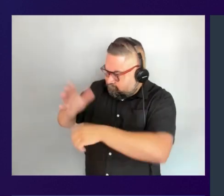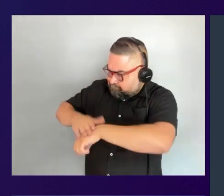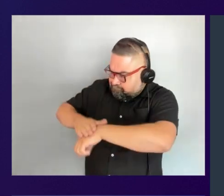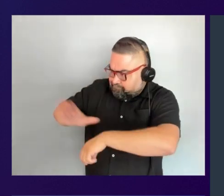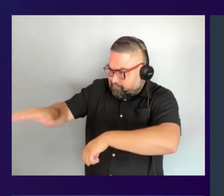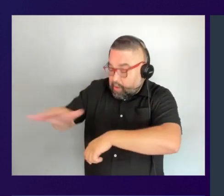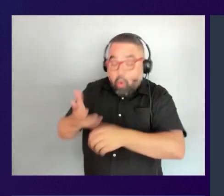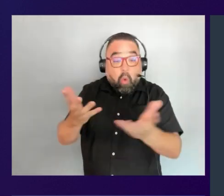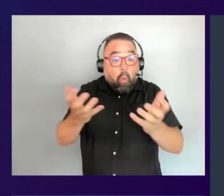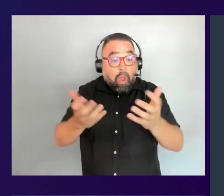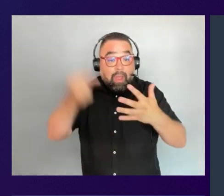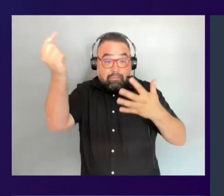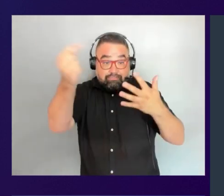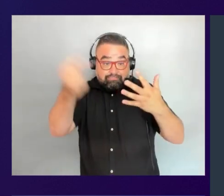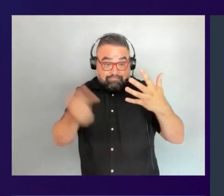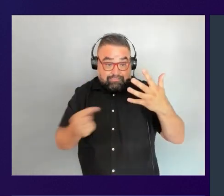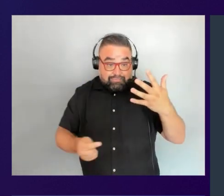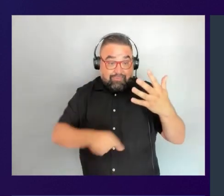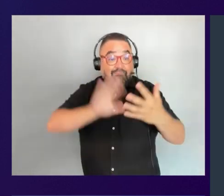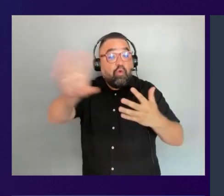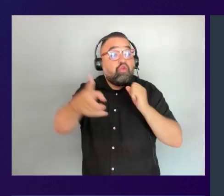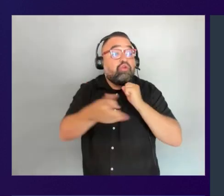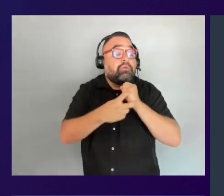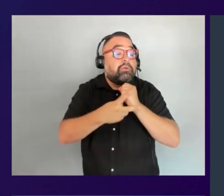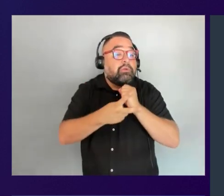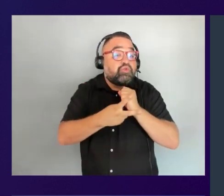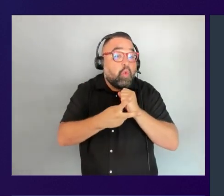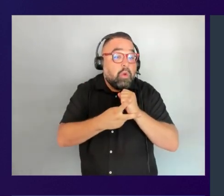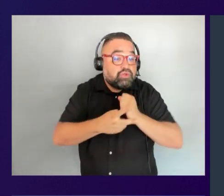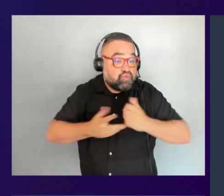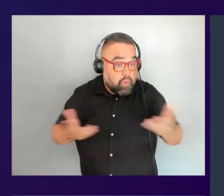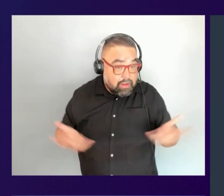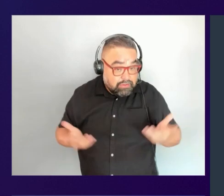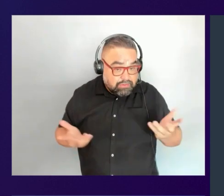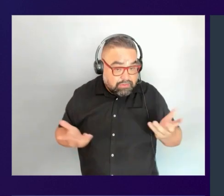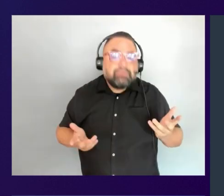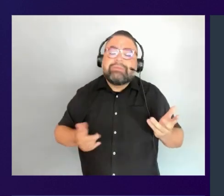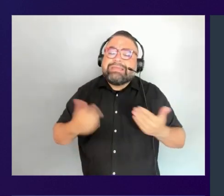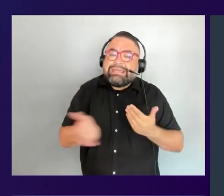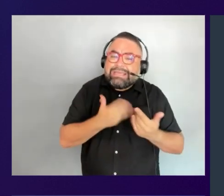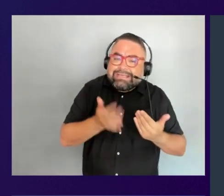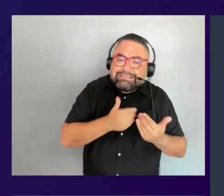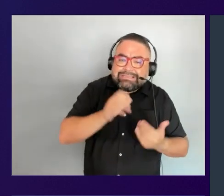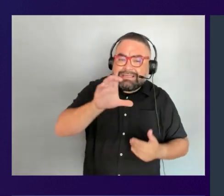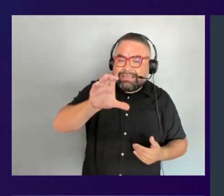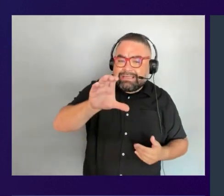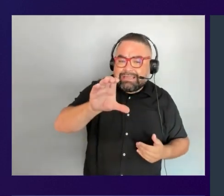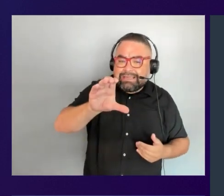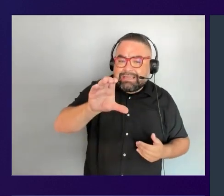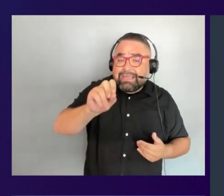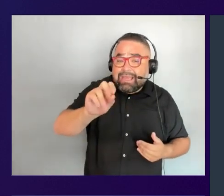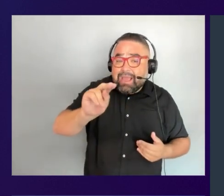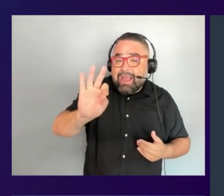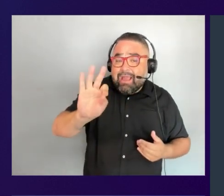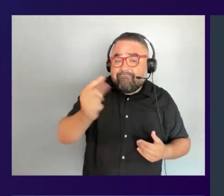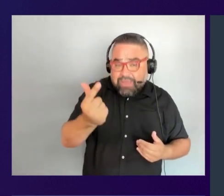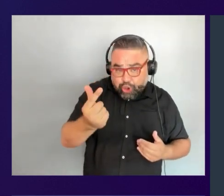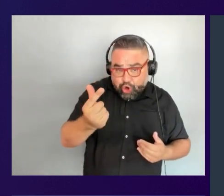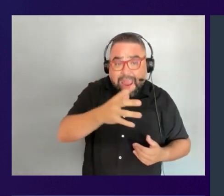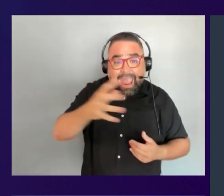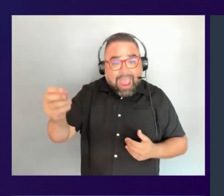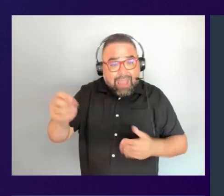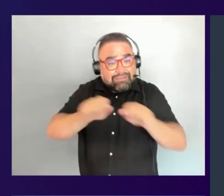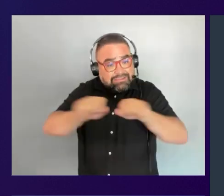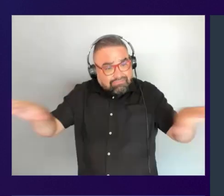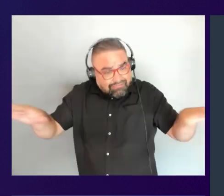for their infrastructure storage needs, which is simple to configure and set up. Look, I don't want to be a storage expert. Easy to scale across